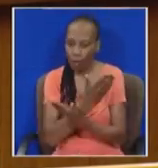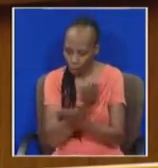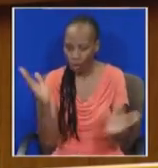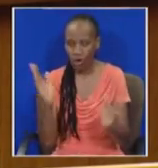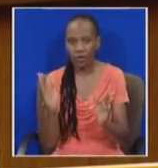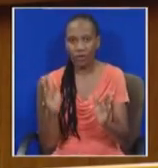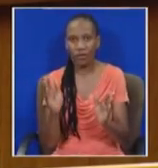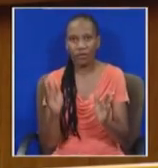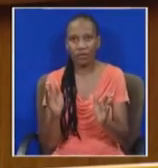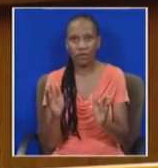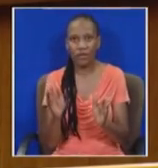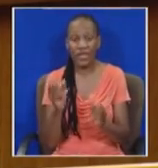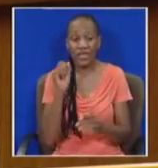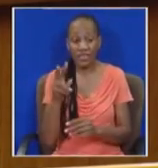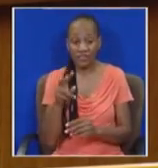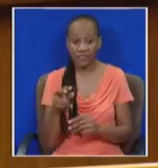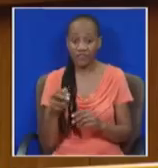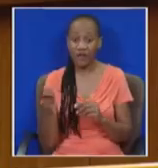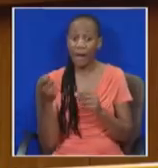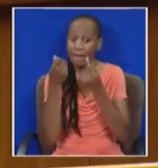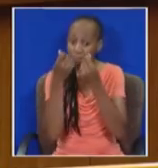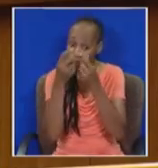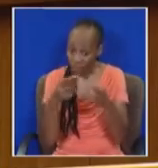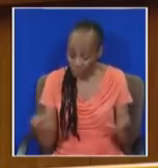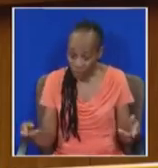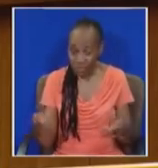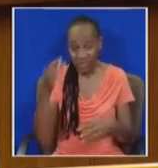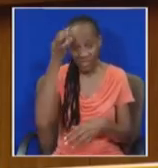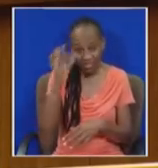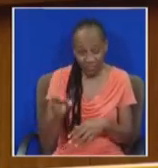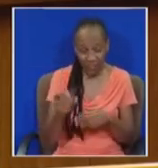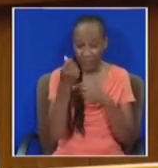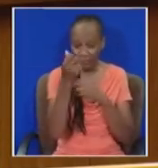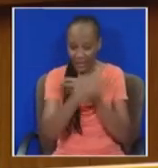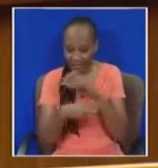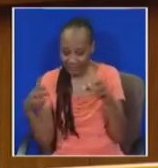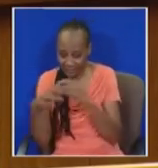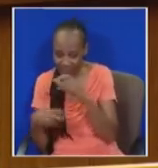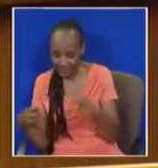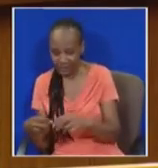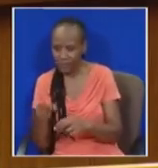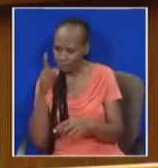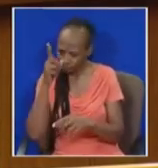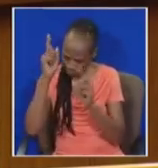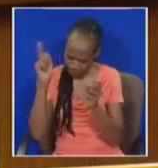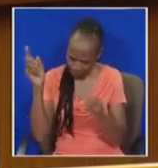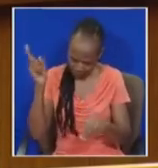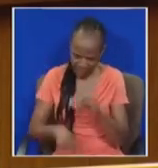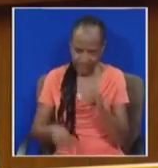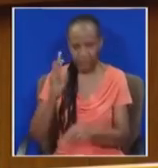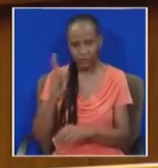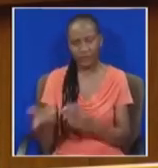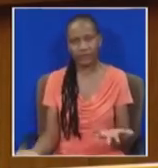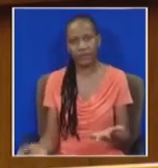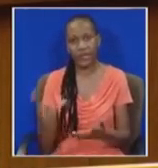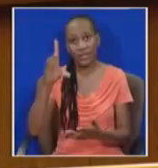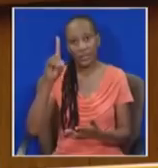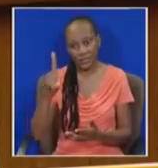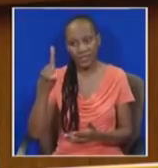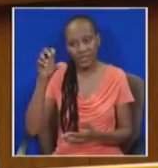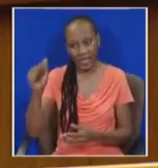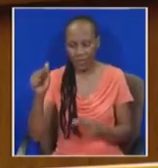accountable when caught stealing or facilitating the stealing of the people's money. The DA